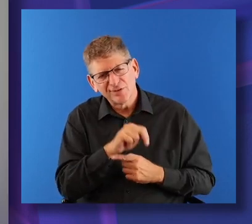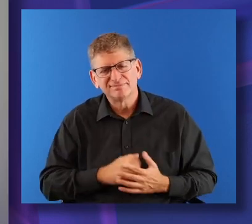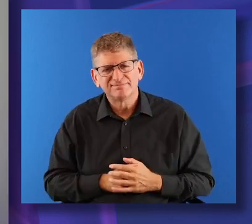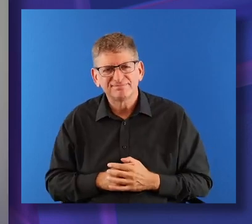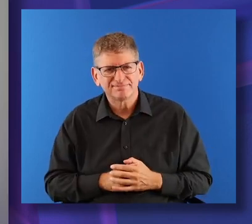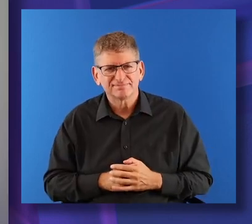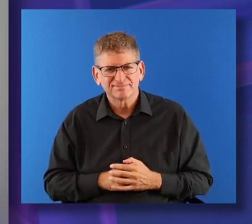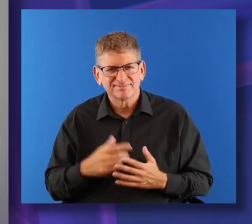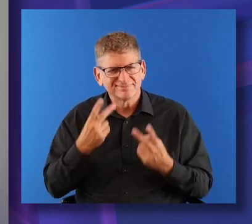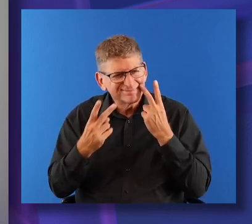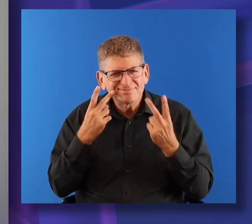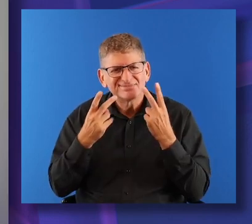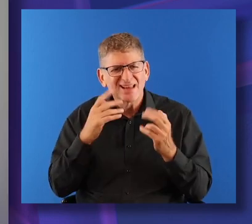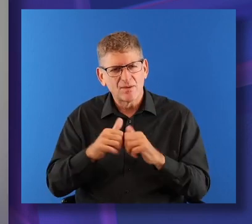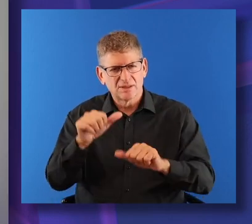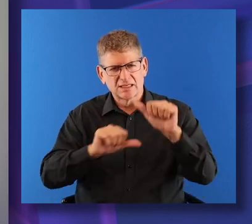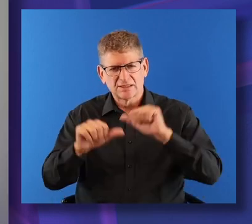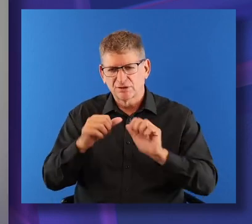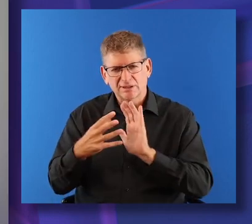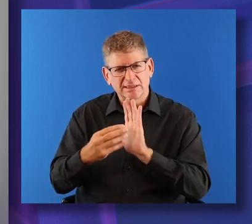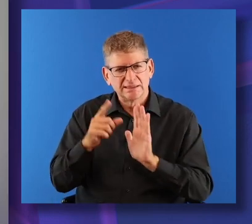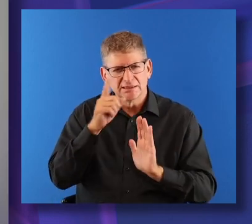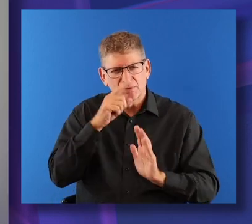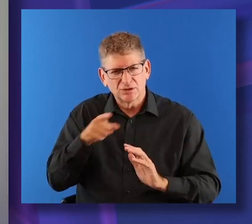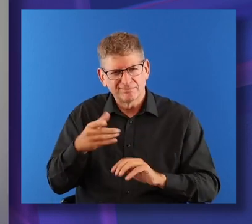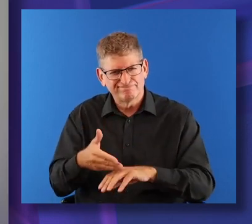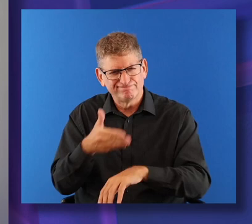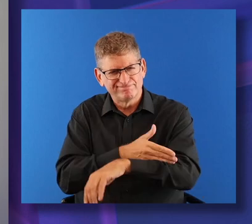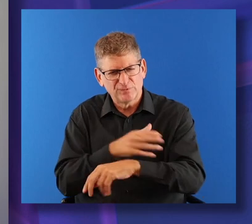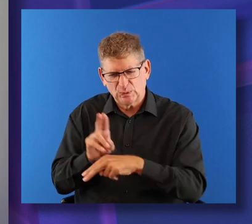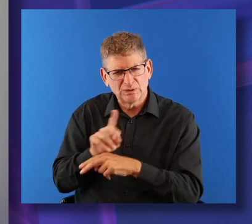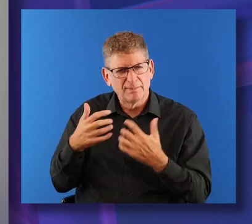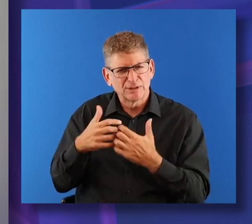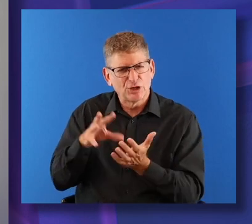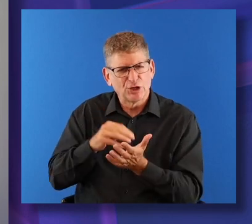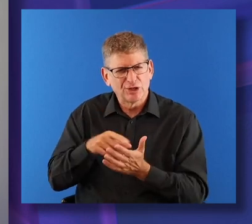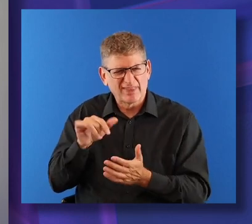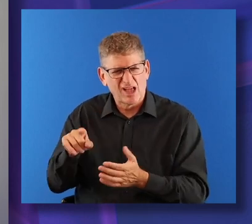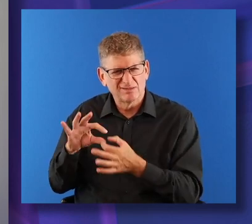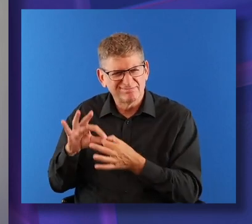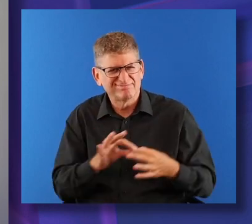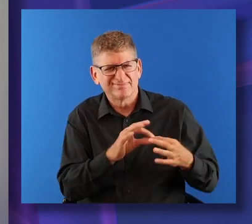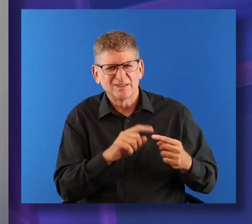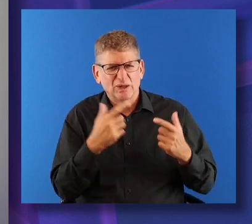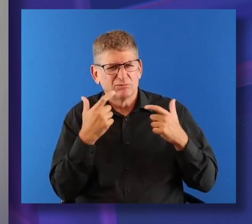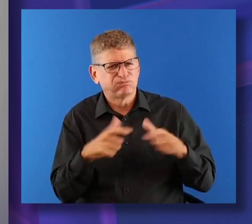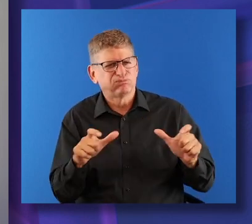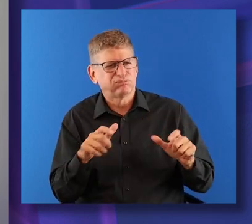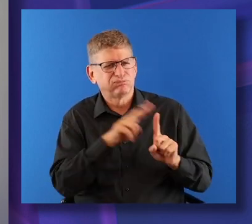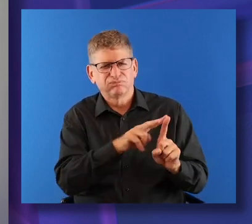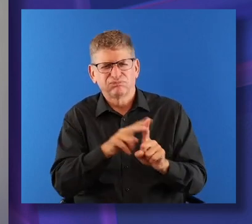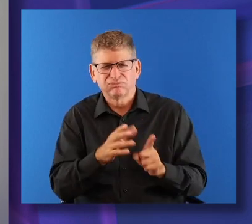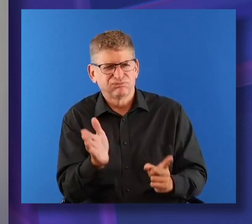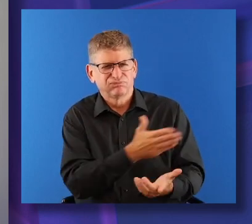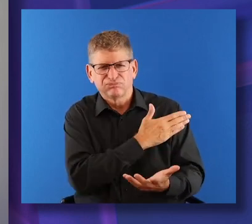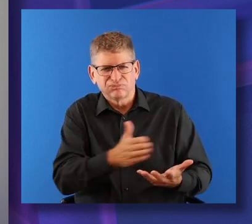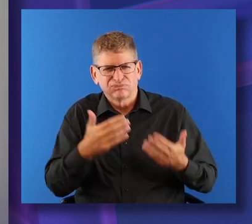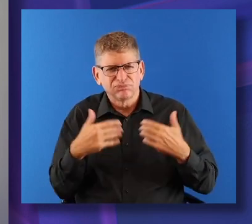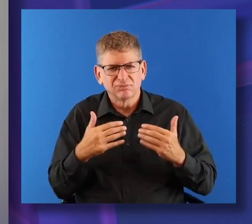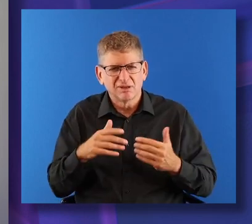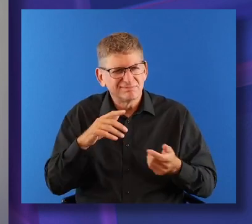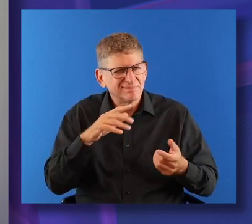Thank you very much, Karen. We've seen how scientific simulation enhanced through machine learning is relevant to a tremendously broad range